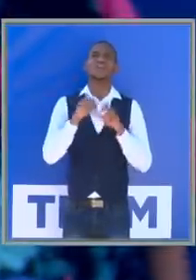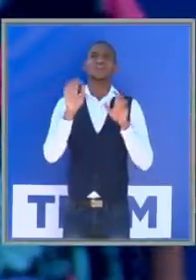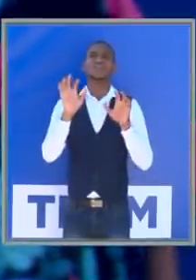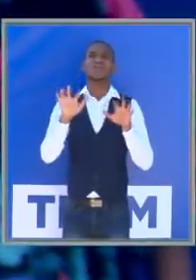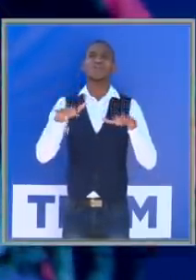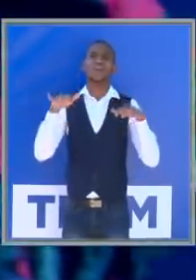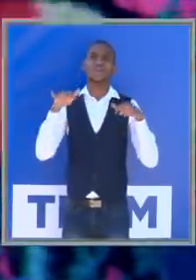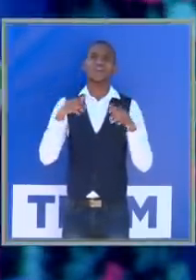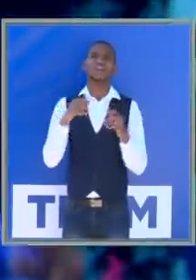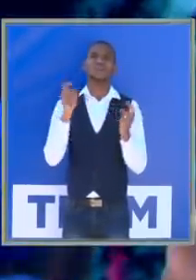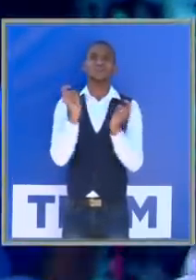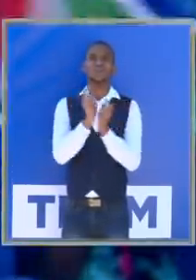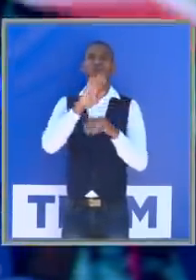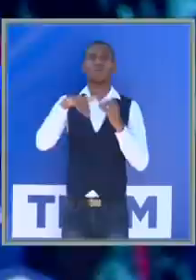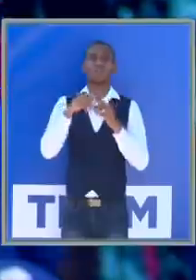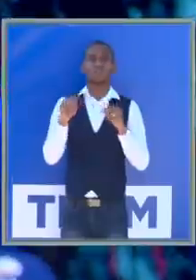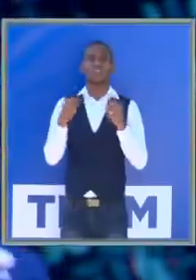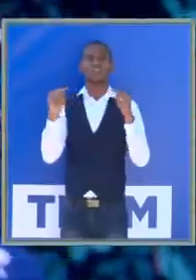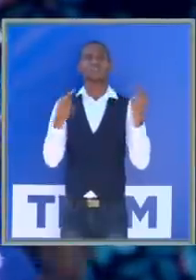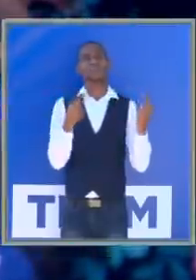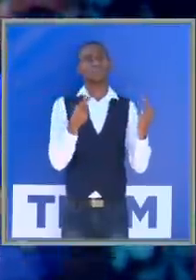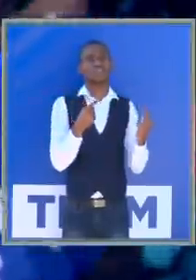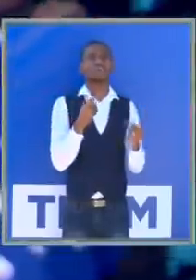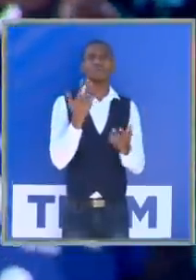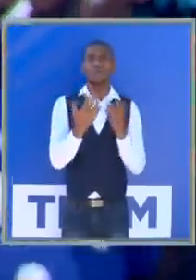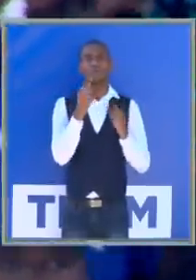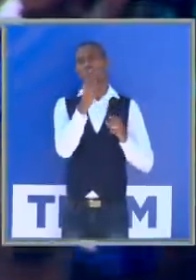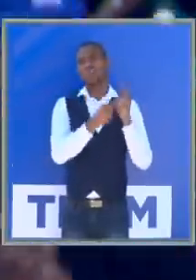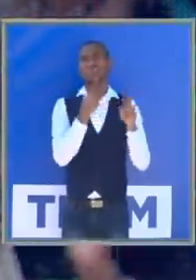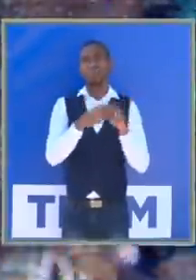and stood against all odds. I'm sure she was ridiculed, but